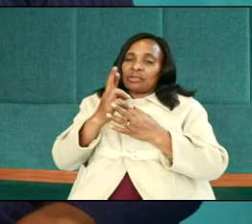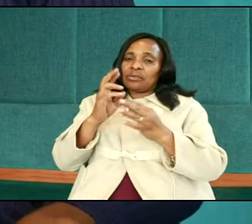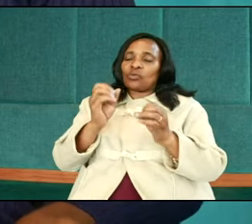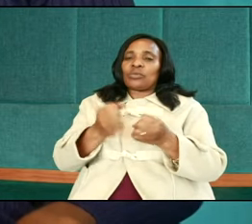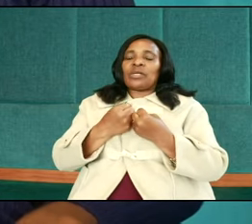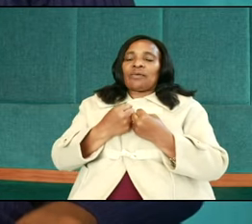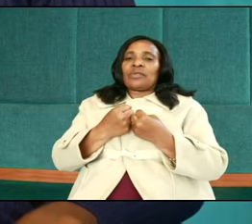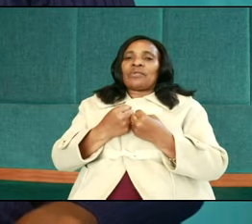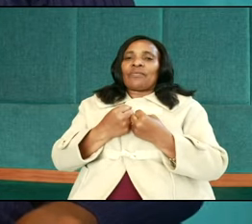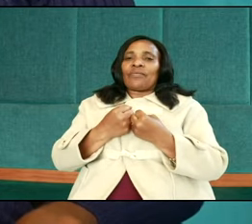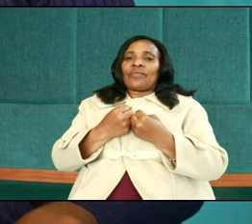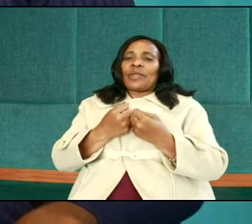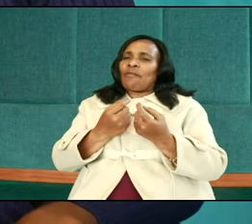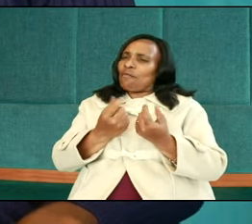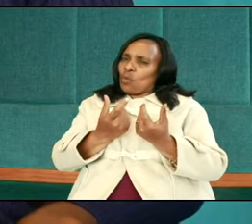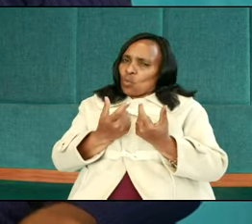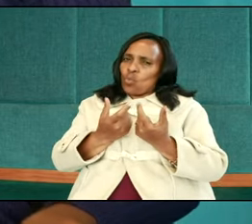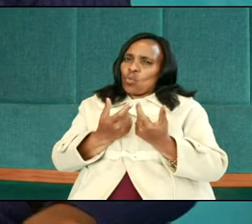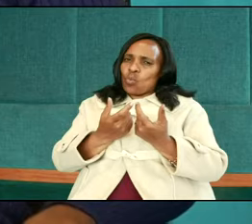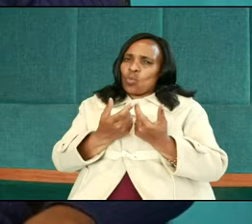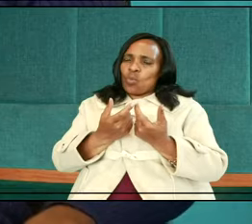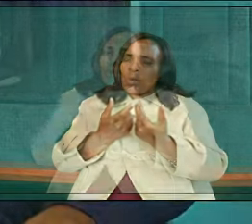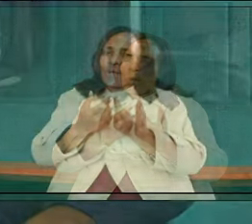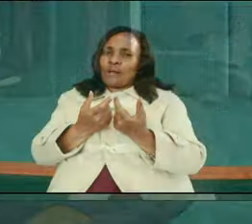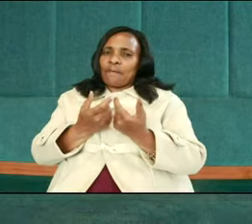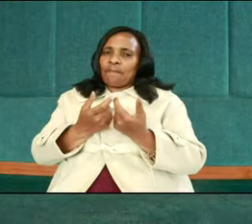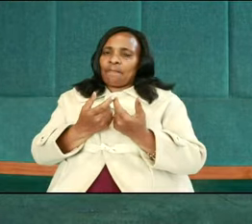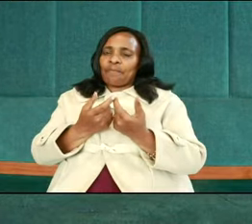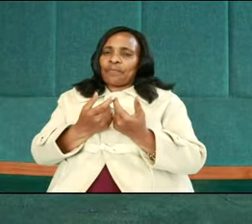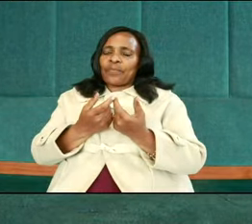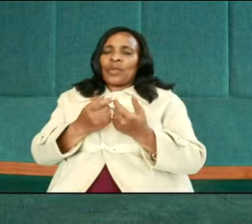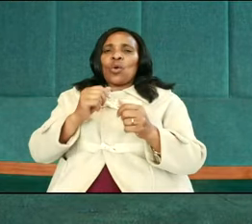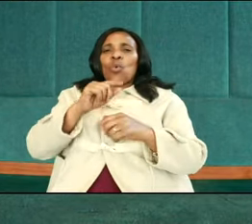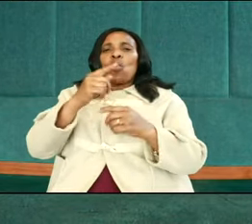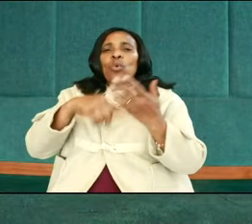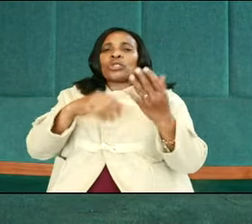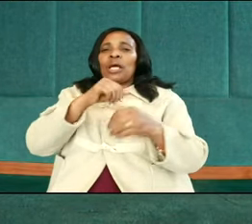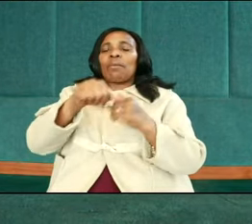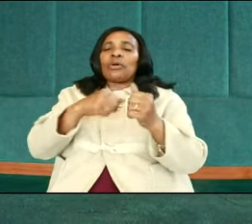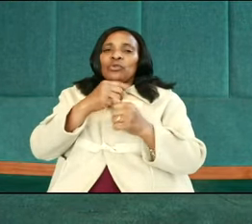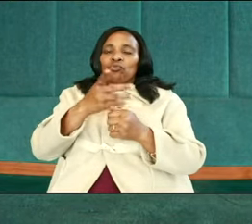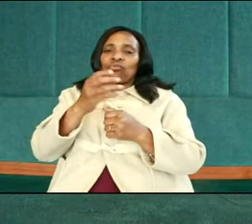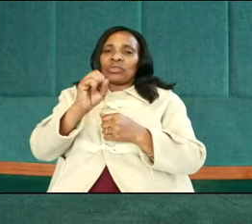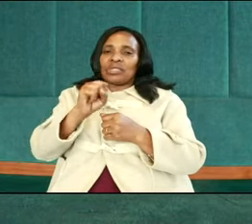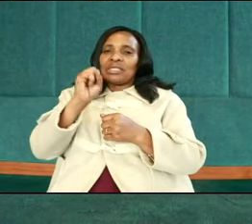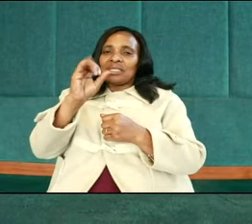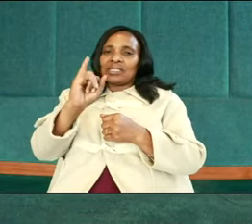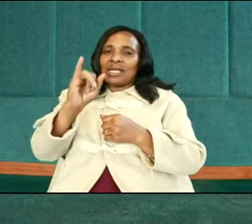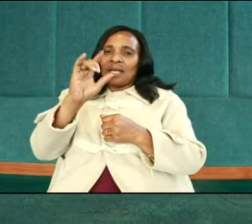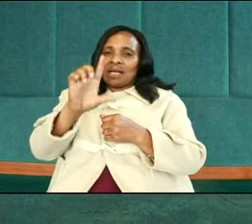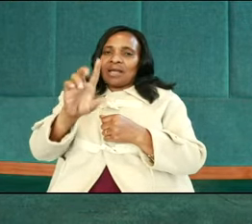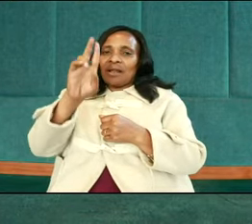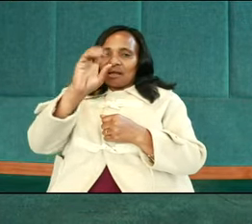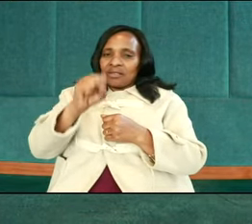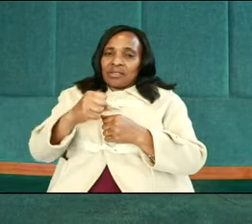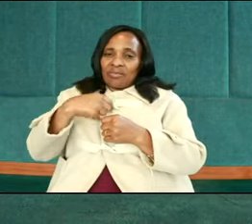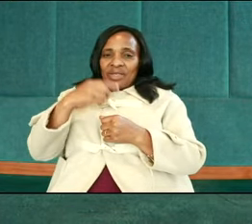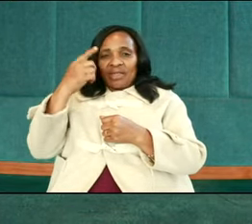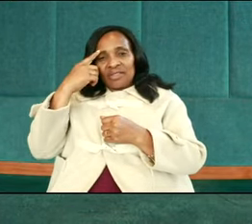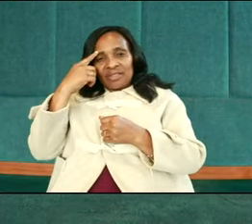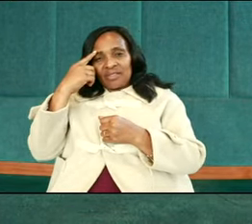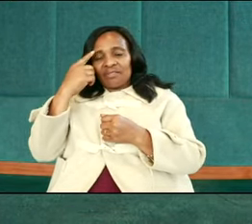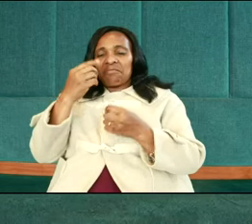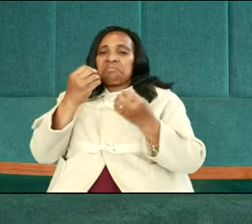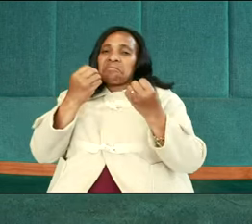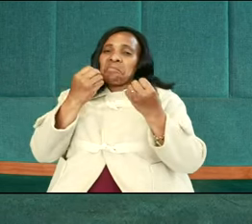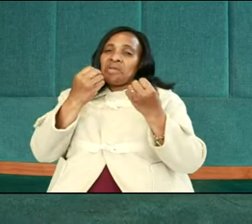saved. That's few. Yeah. Few people will be saved. What about you, Silas? Okay, for me, I think that few people will be